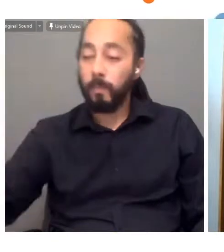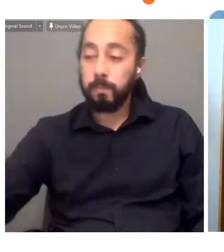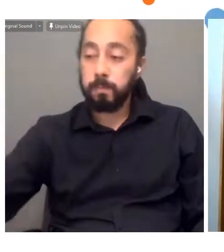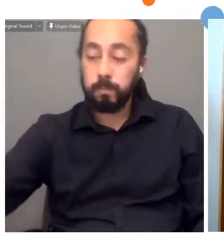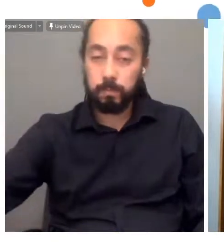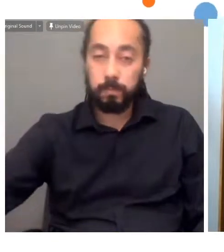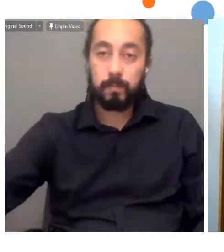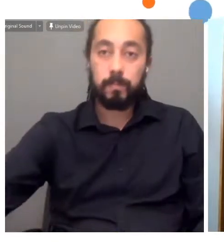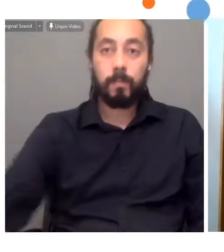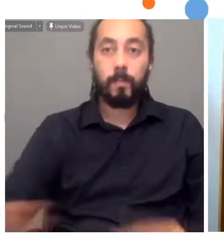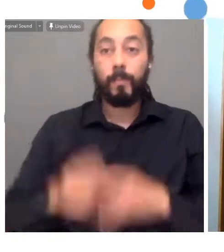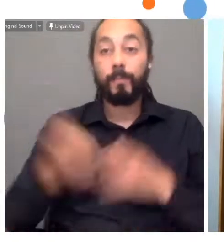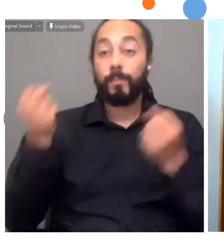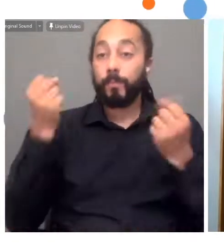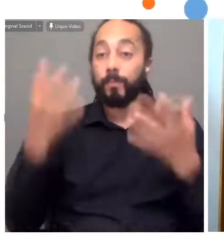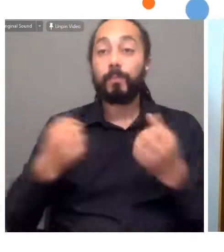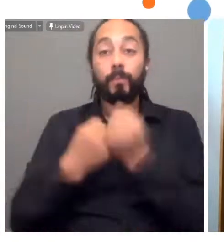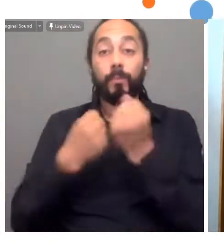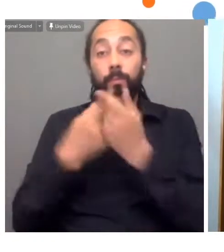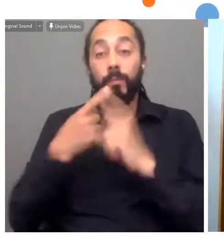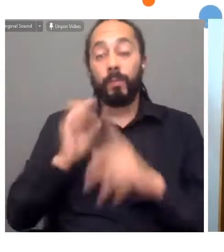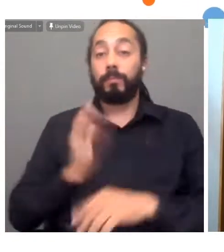that. So